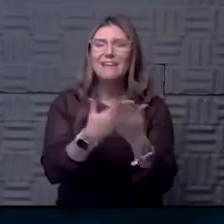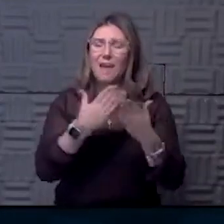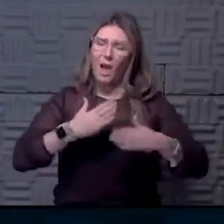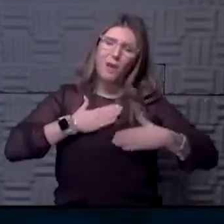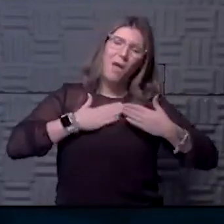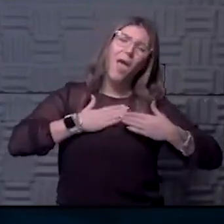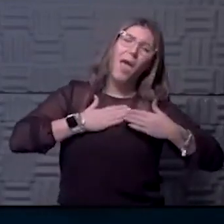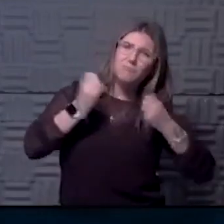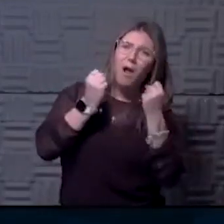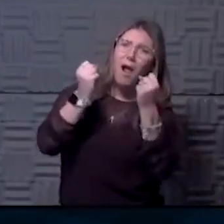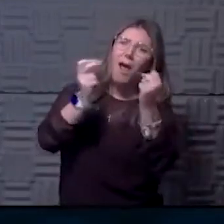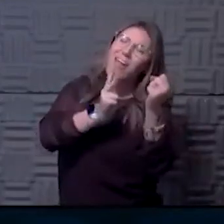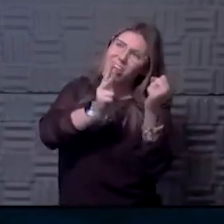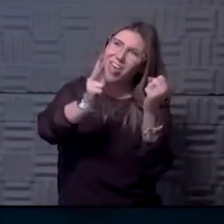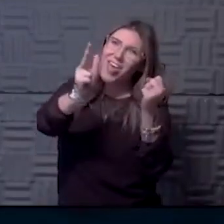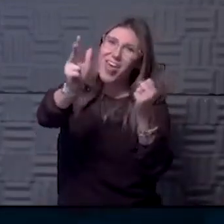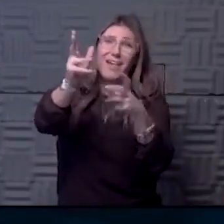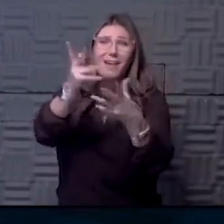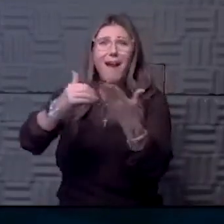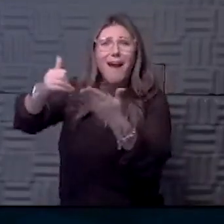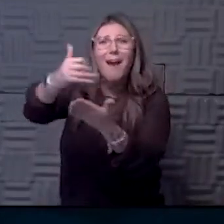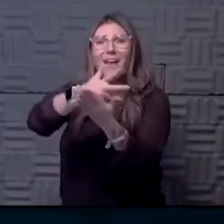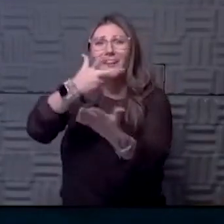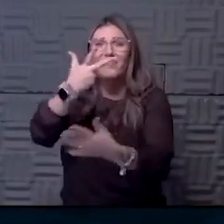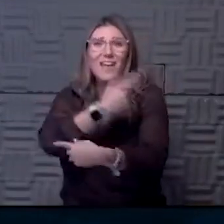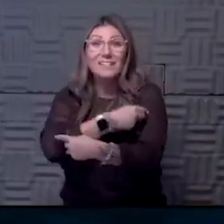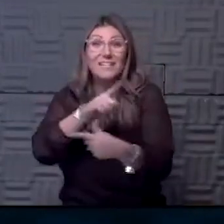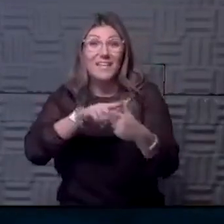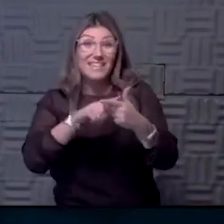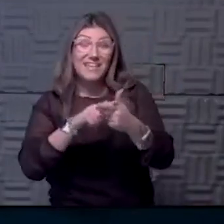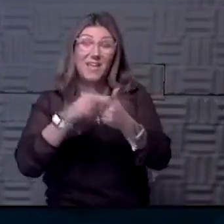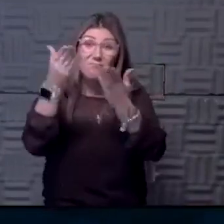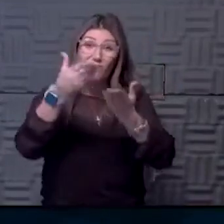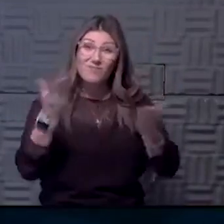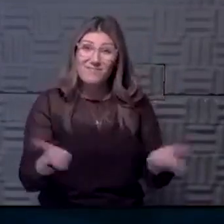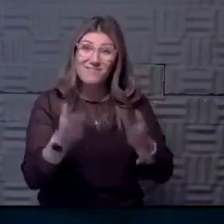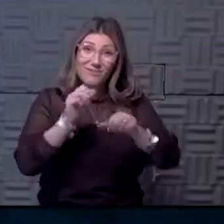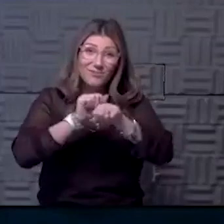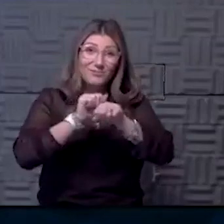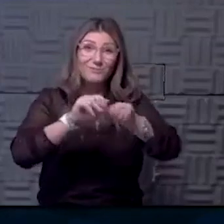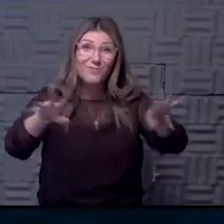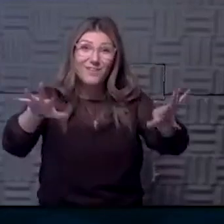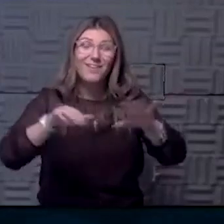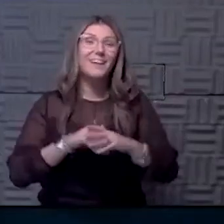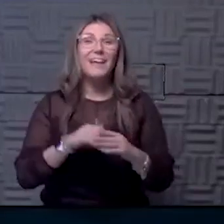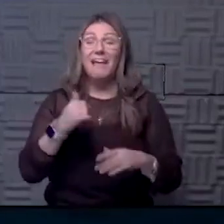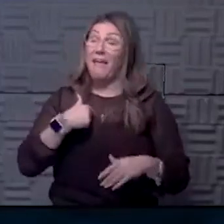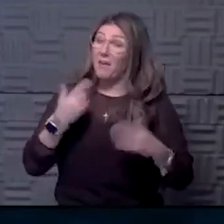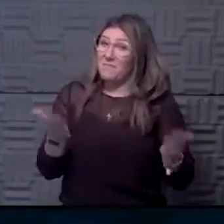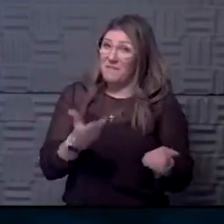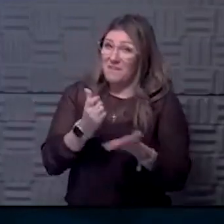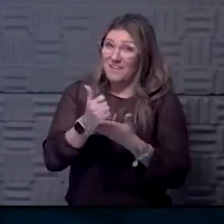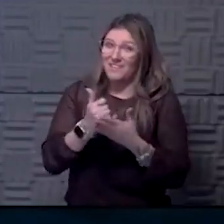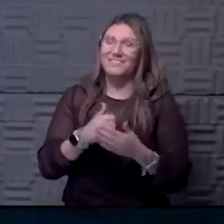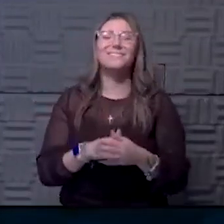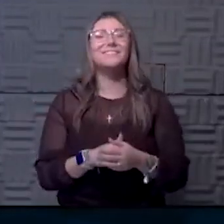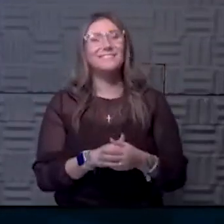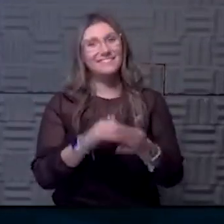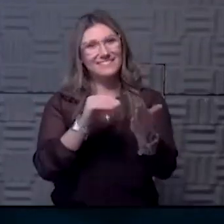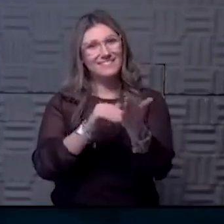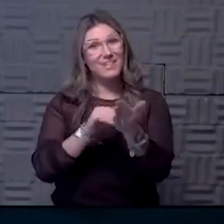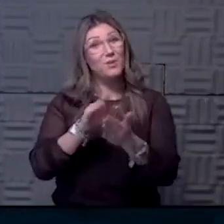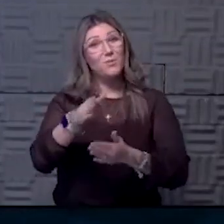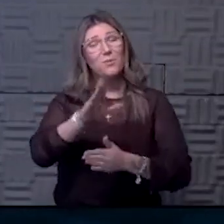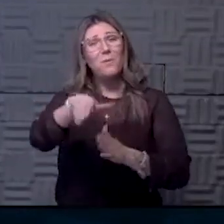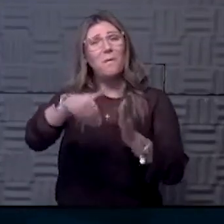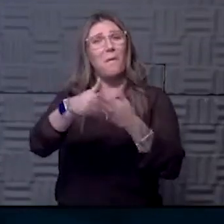up some vaccine if there's some ready for us to distribute. So I'm here for you if you need any help there. Doctor, I know that you're all purpose,